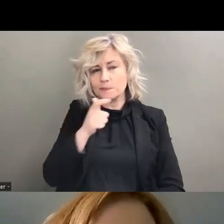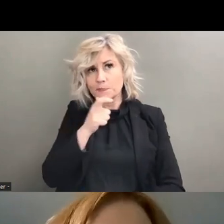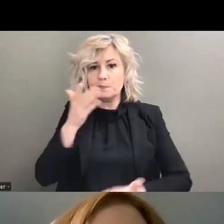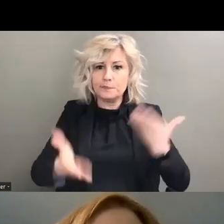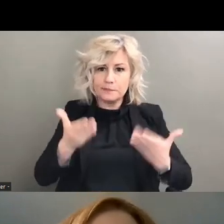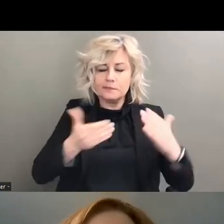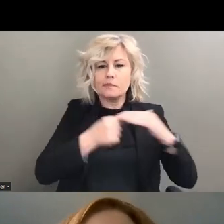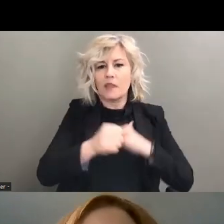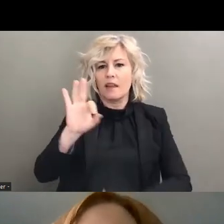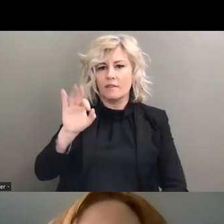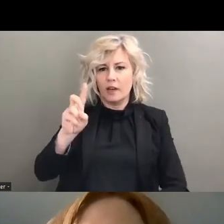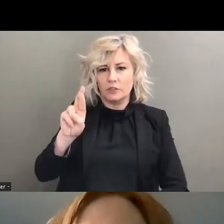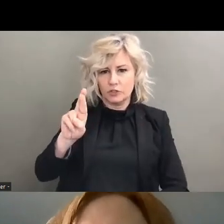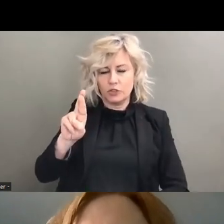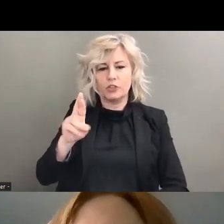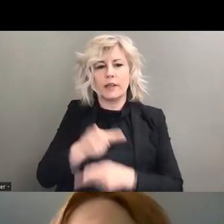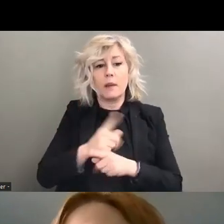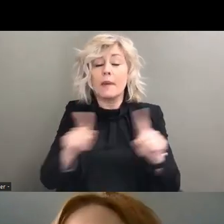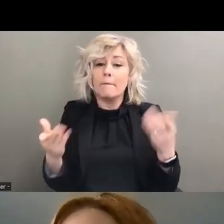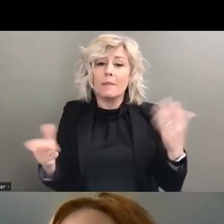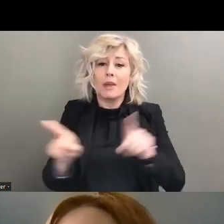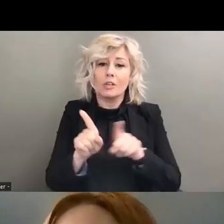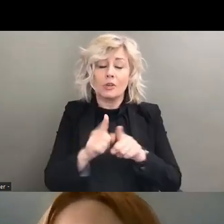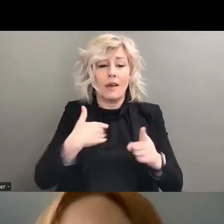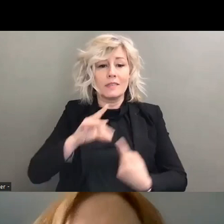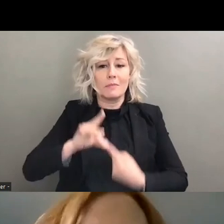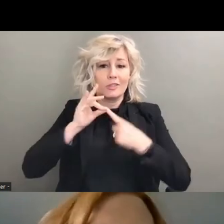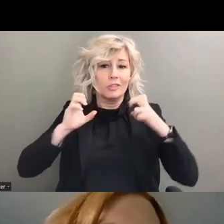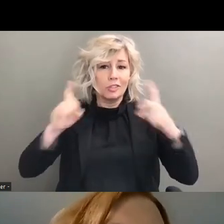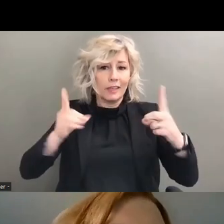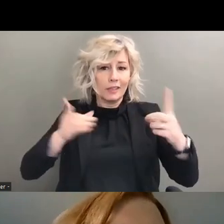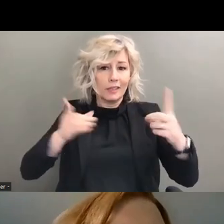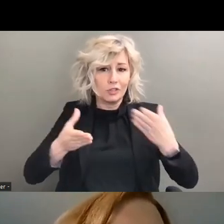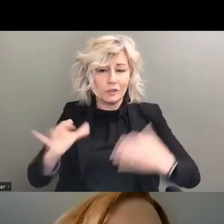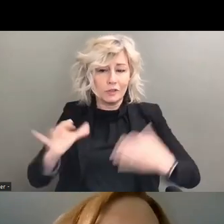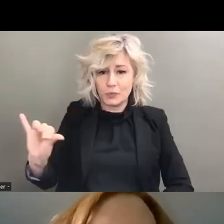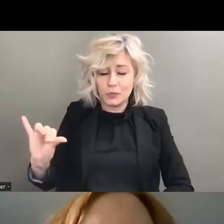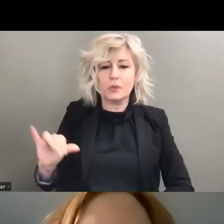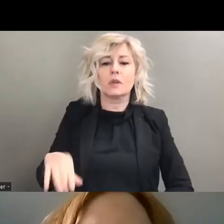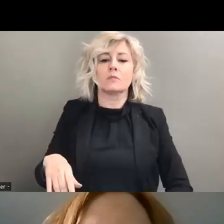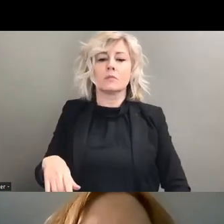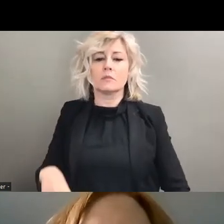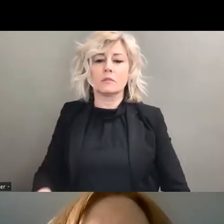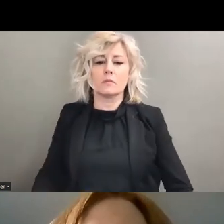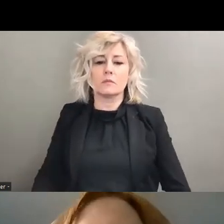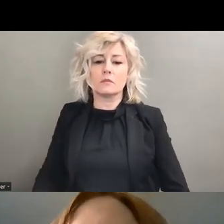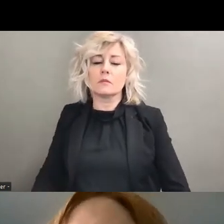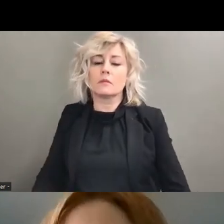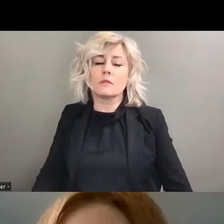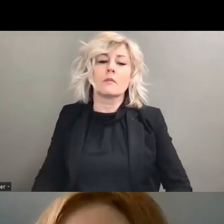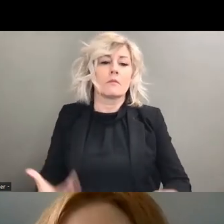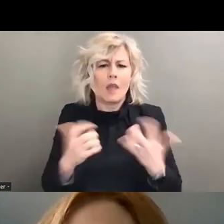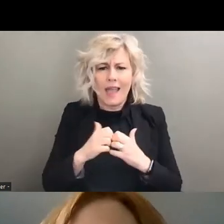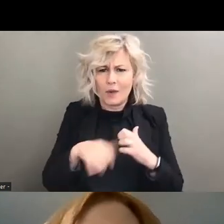care, but they may also be receiving special education services. And one of the ways in which we learned of